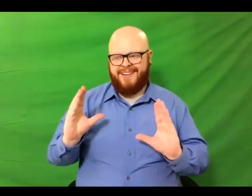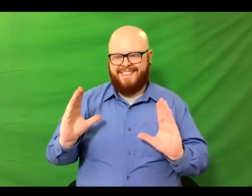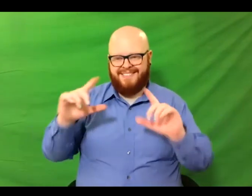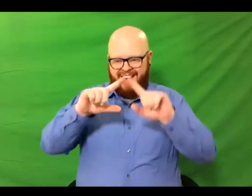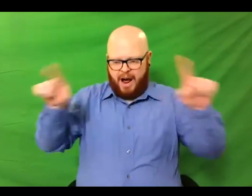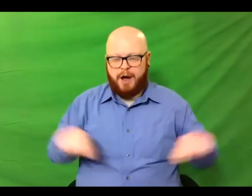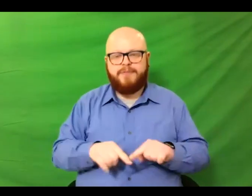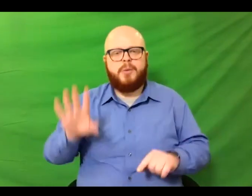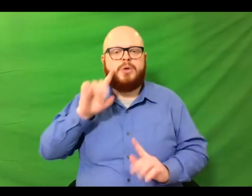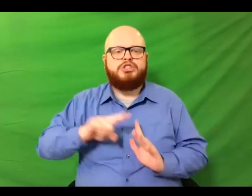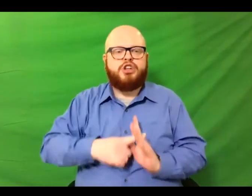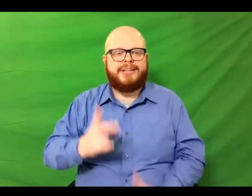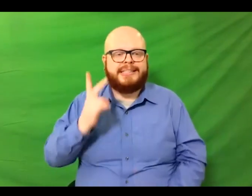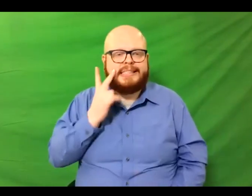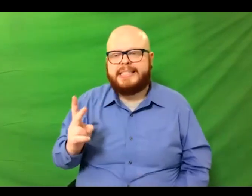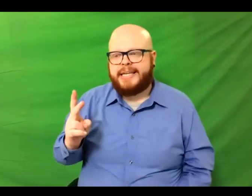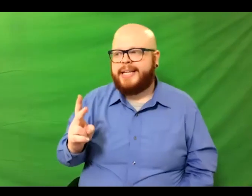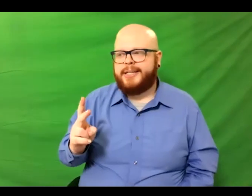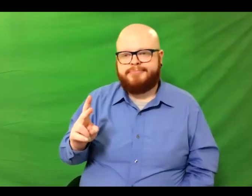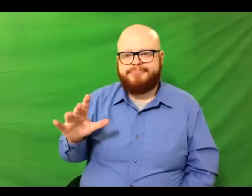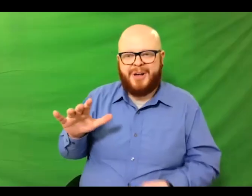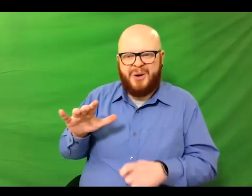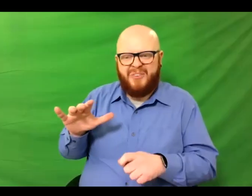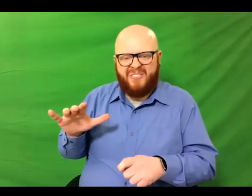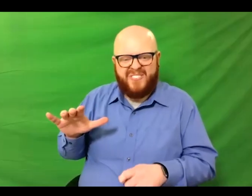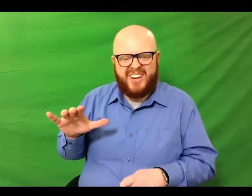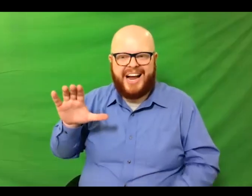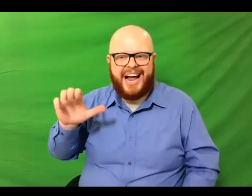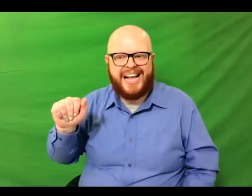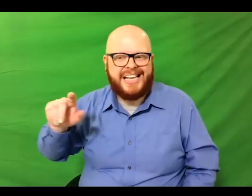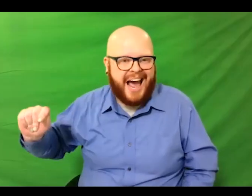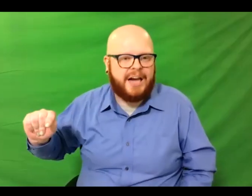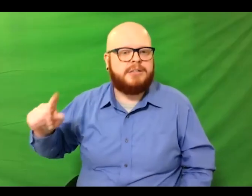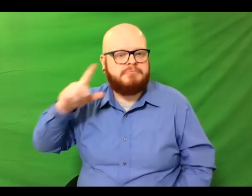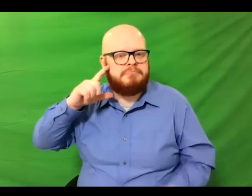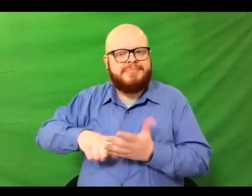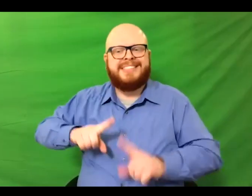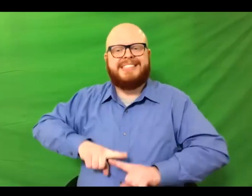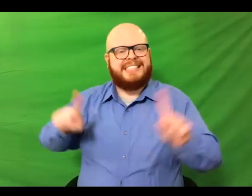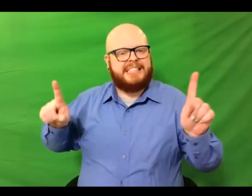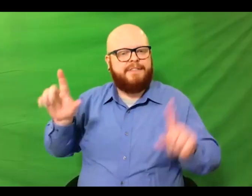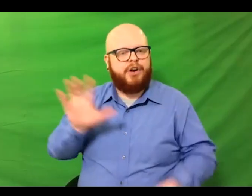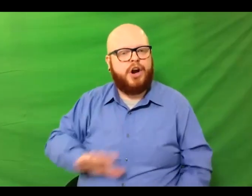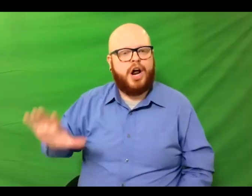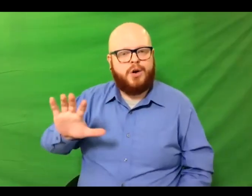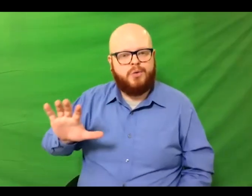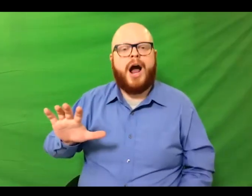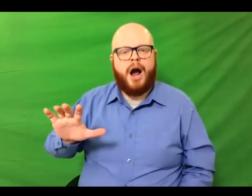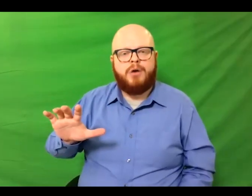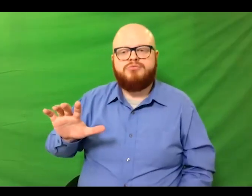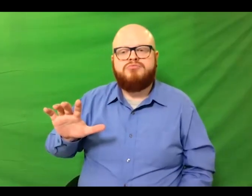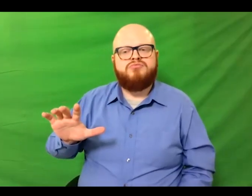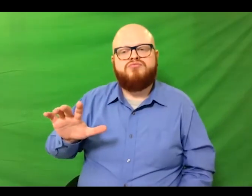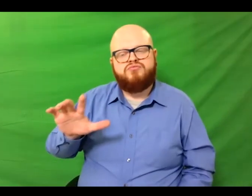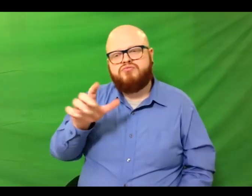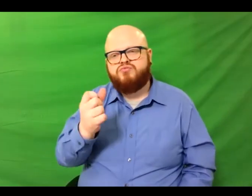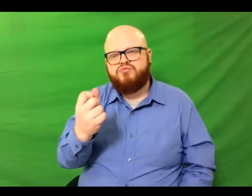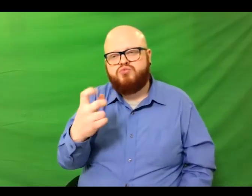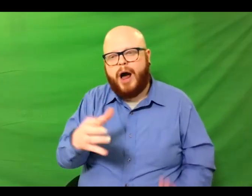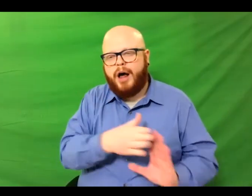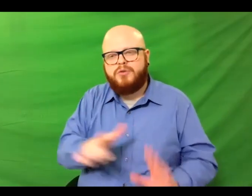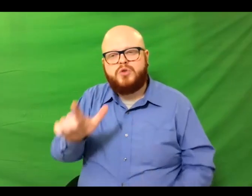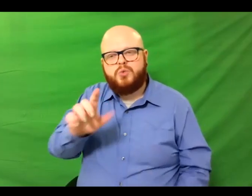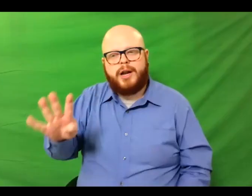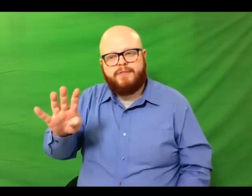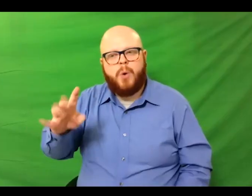start seeing cat versus caterpillar. I'm going to catch that around 12 to 24